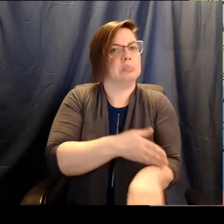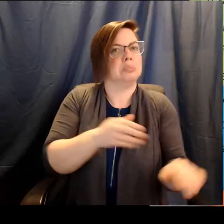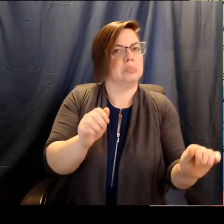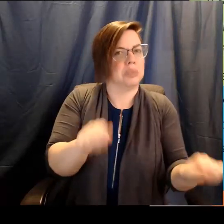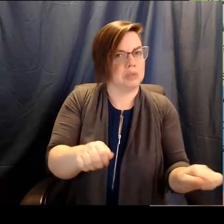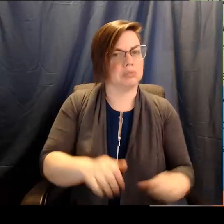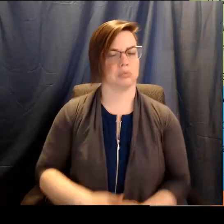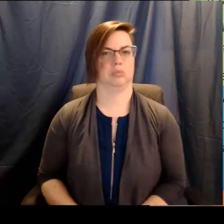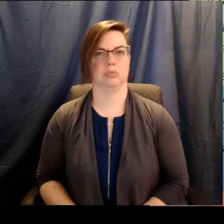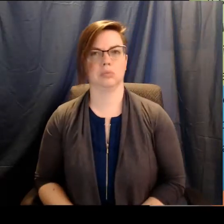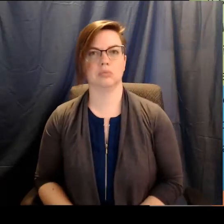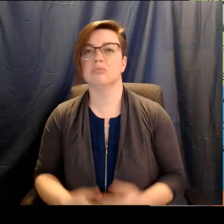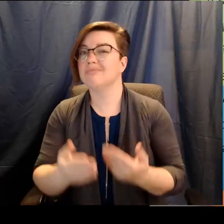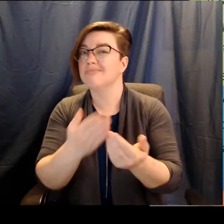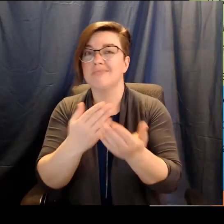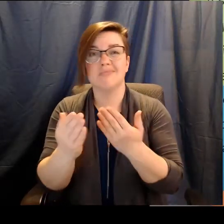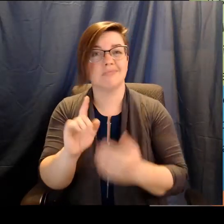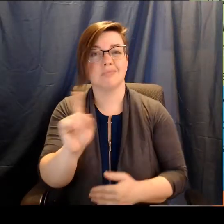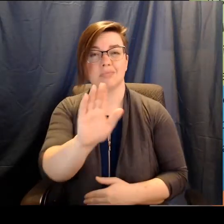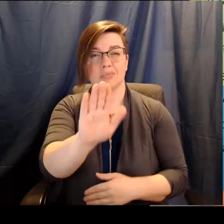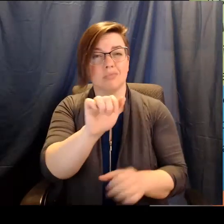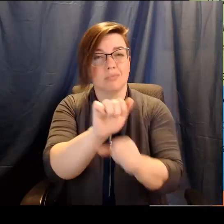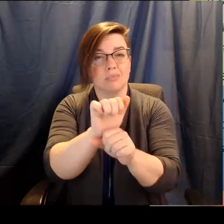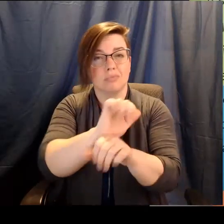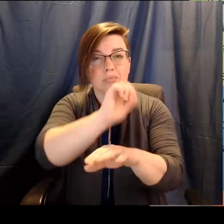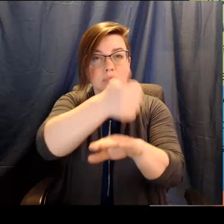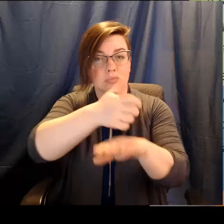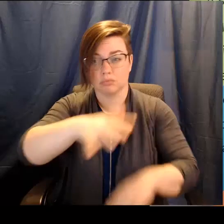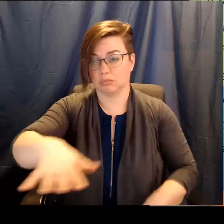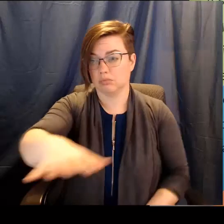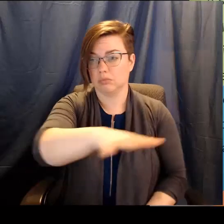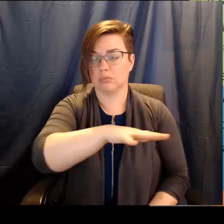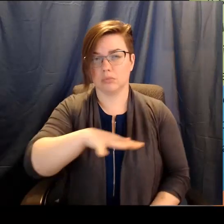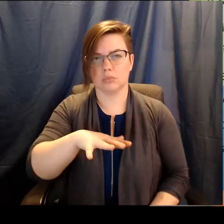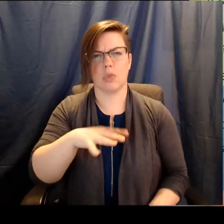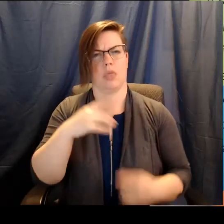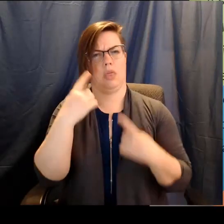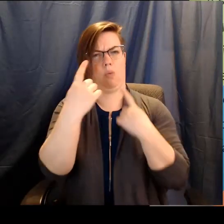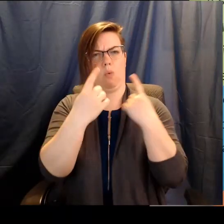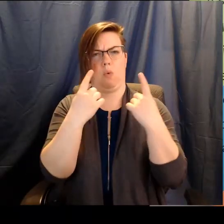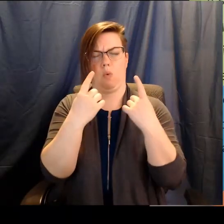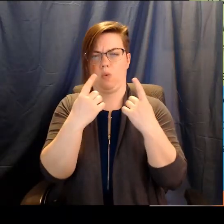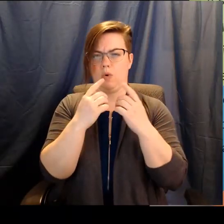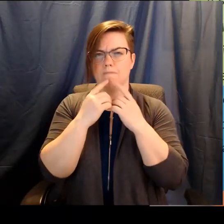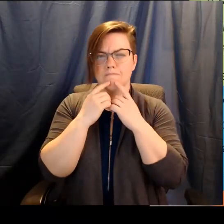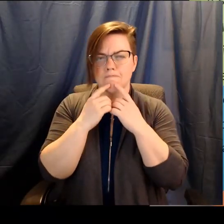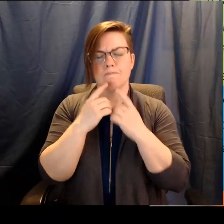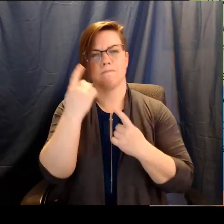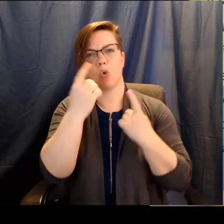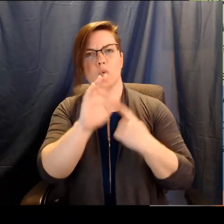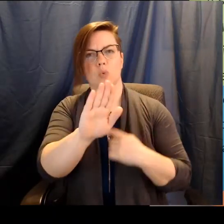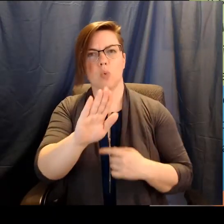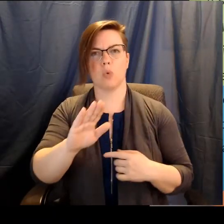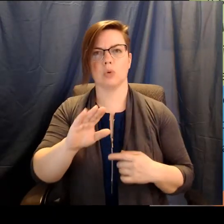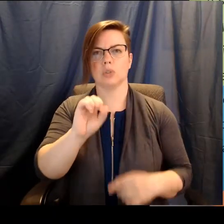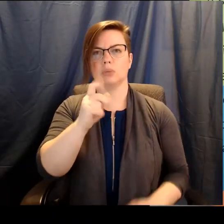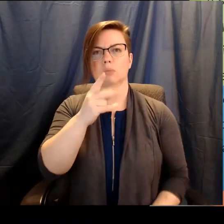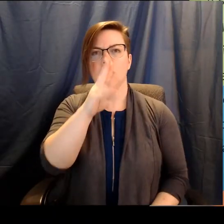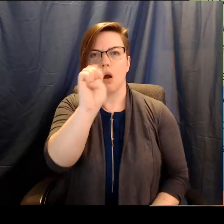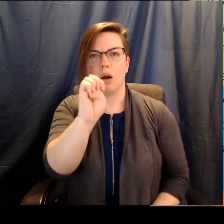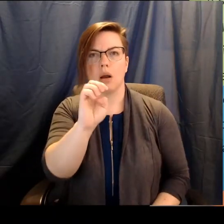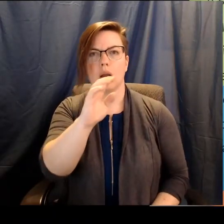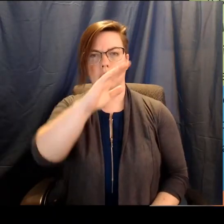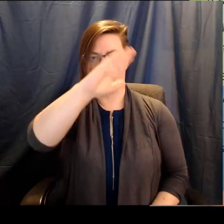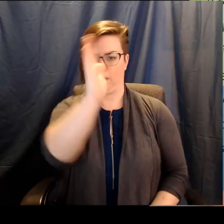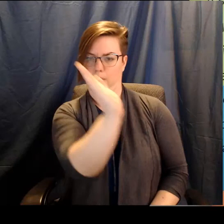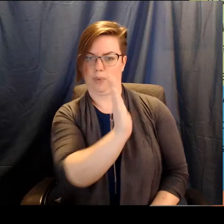Problem solve through it, no matter where you're working. Think about neutral position, think about spinal curves, think about the 90-90-90 rule, think about how do